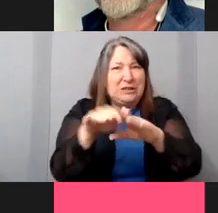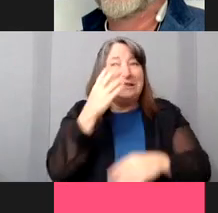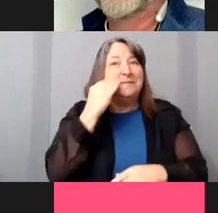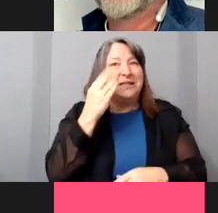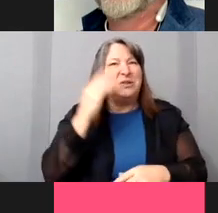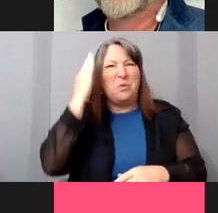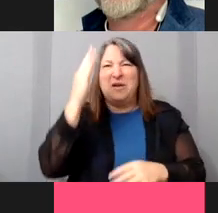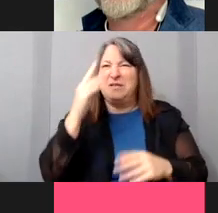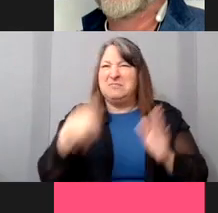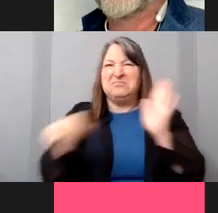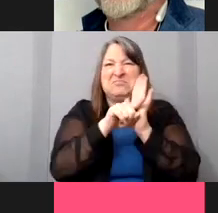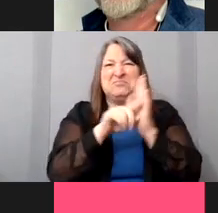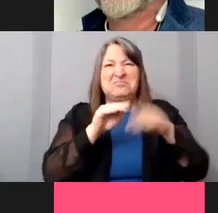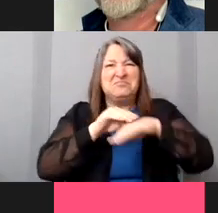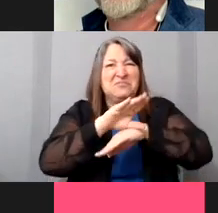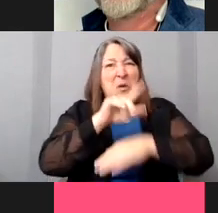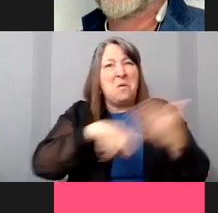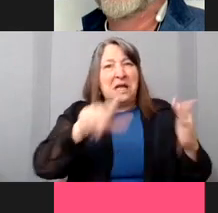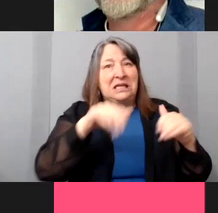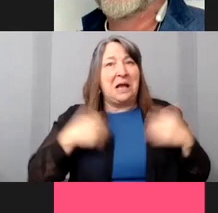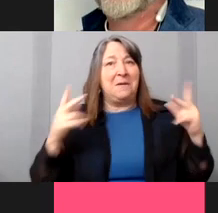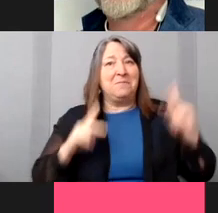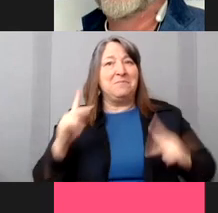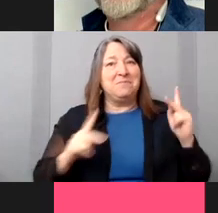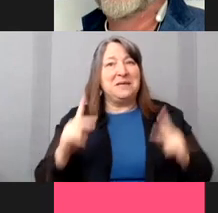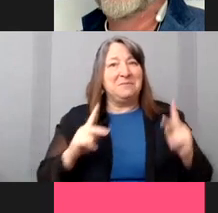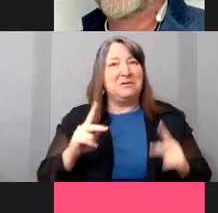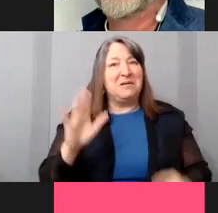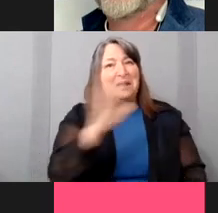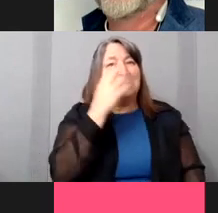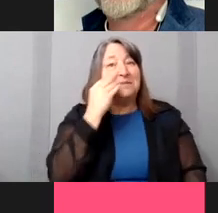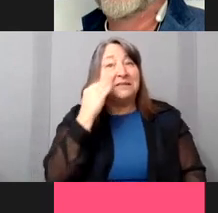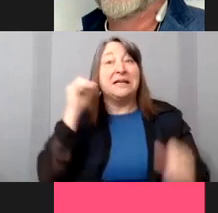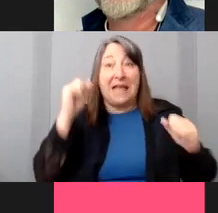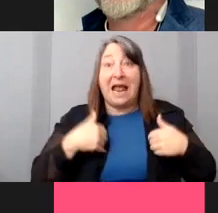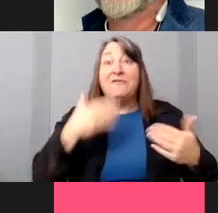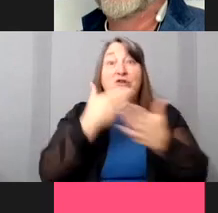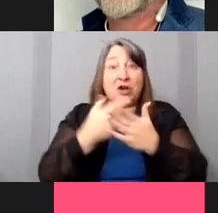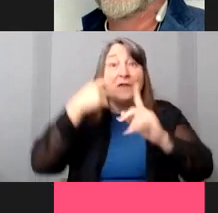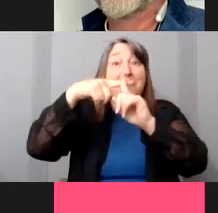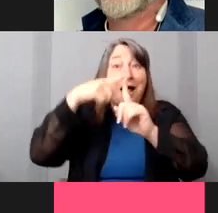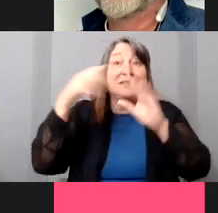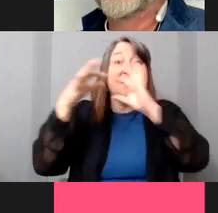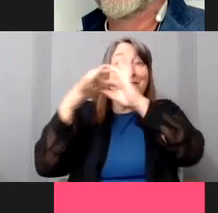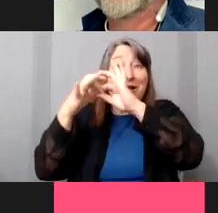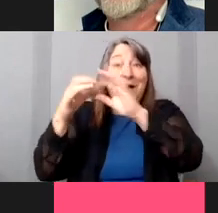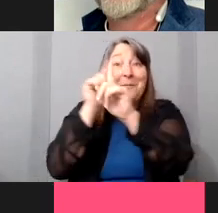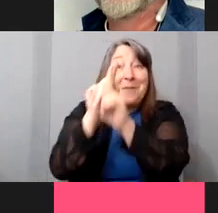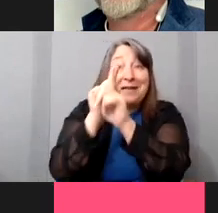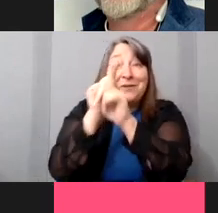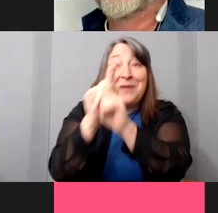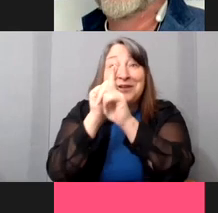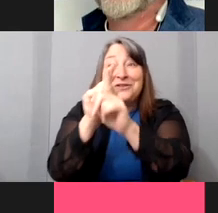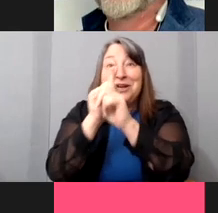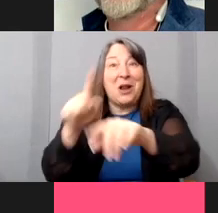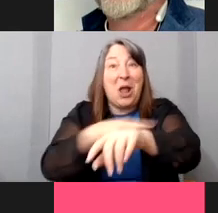away from the experience, right? You can have a pretty positive mentoring relationship for quite some time, but then, the mentor gets